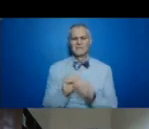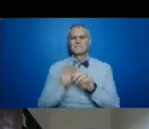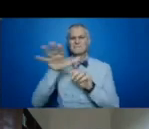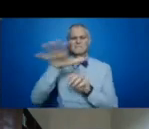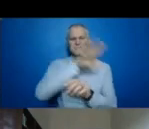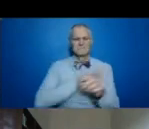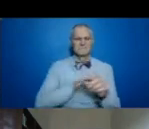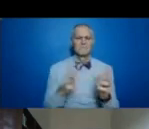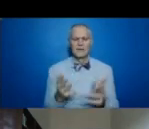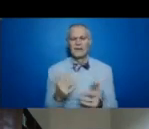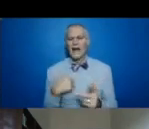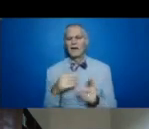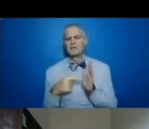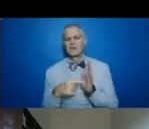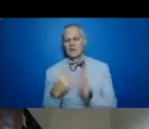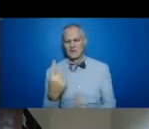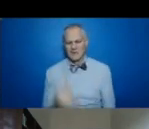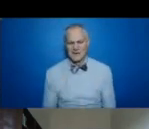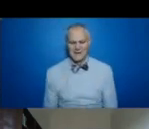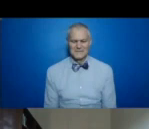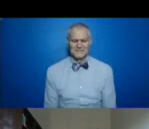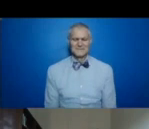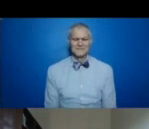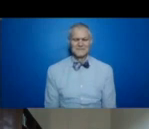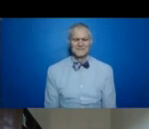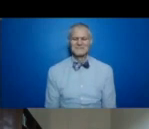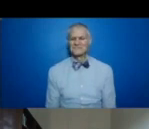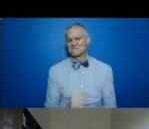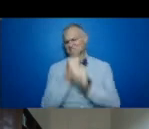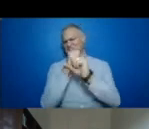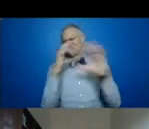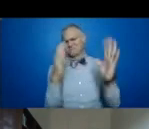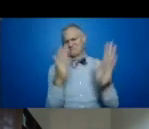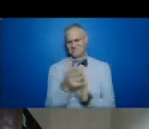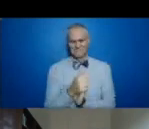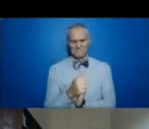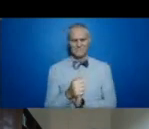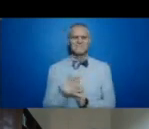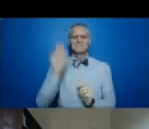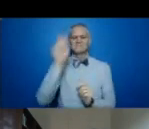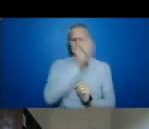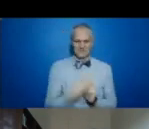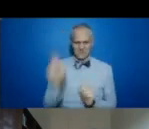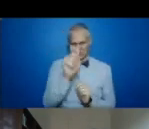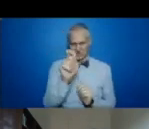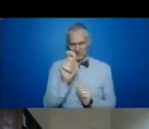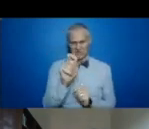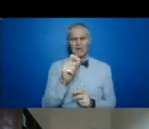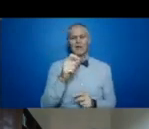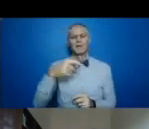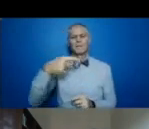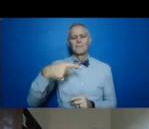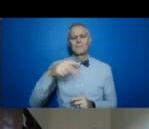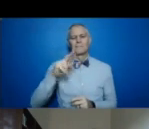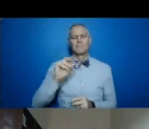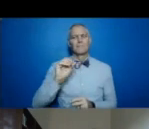second. This is just a visual of what it looks like. If you draw a circle in the middle, you put the problematics and then what